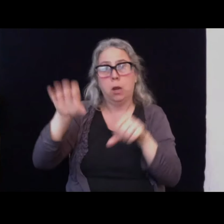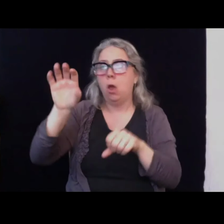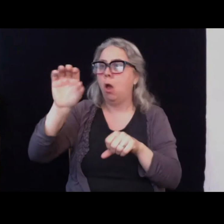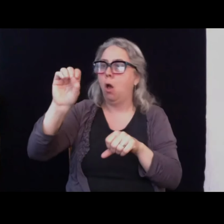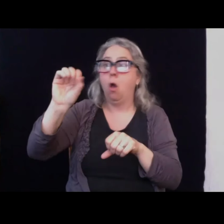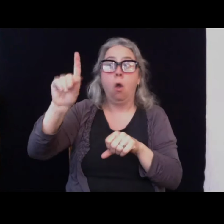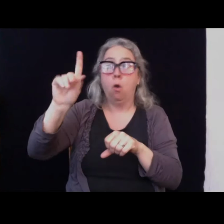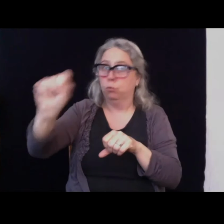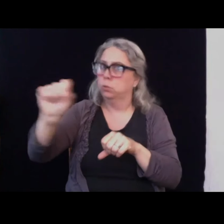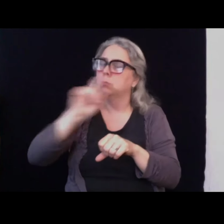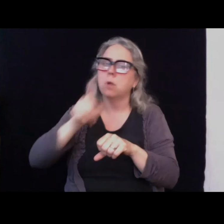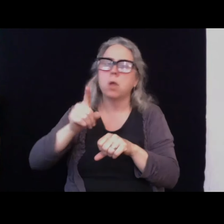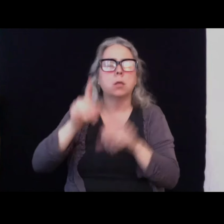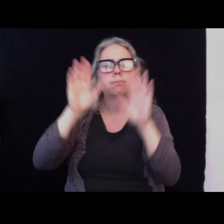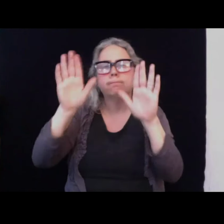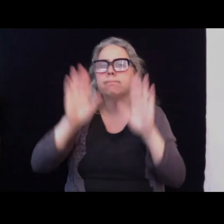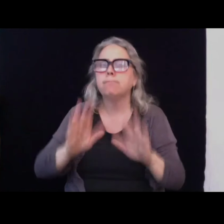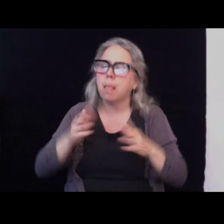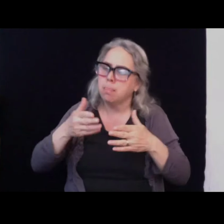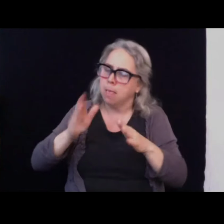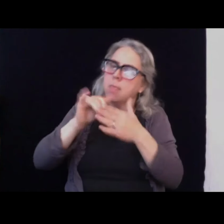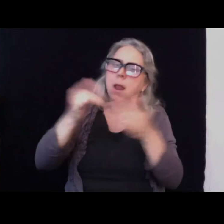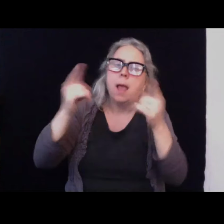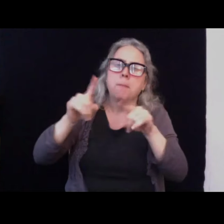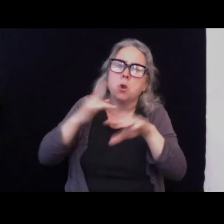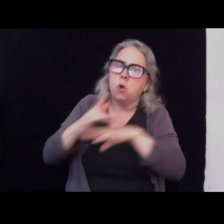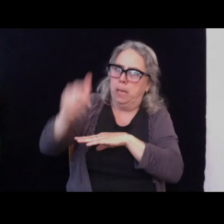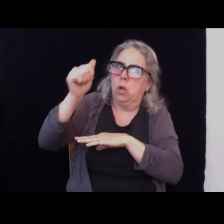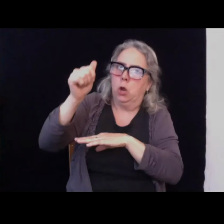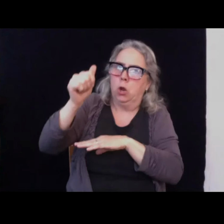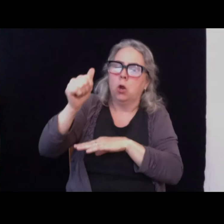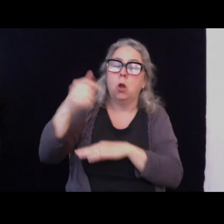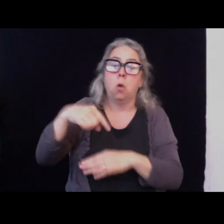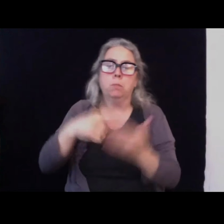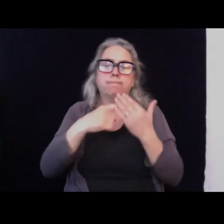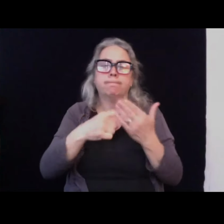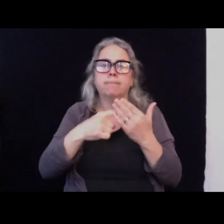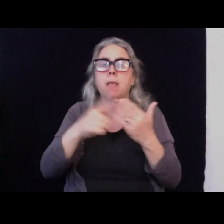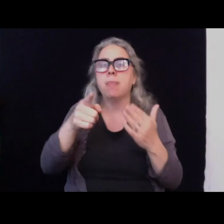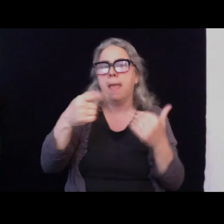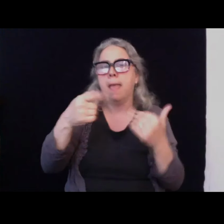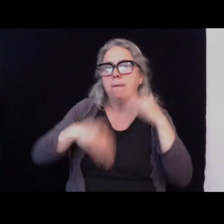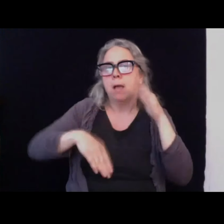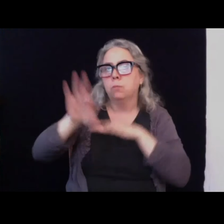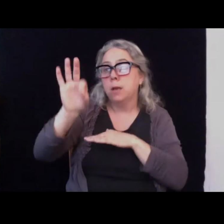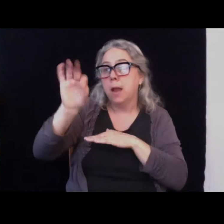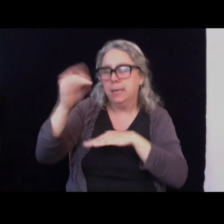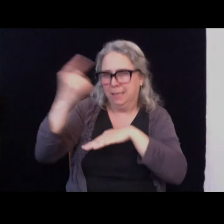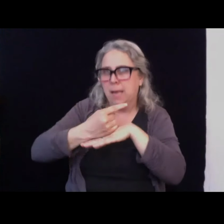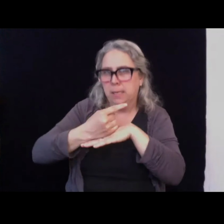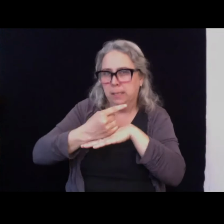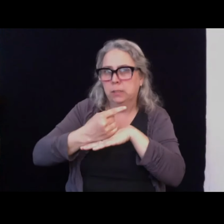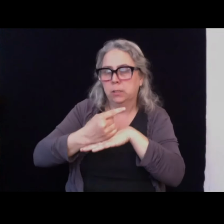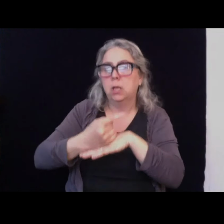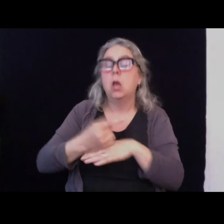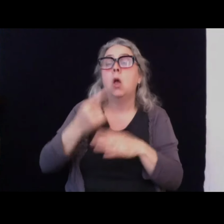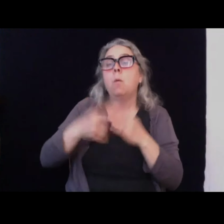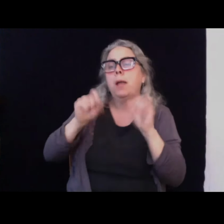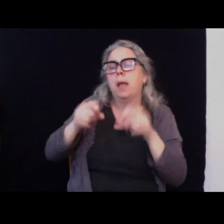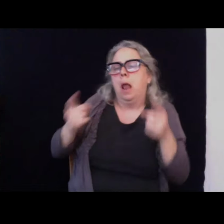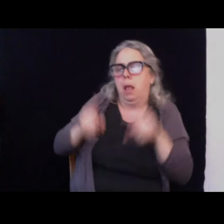about allowing that to happen. And then we talked about the 90 days that they have. So what can happen essentially